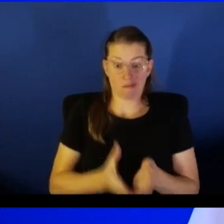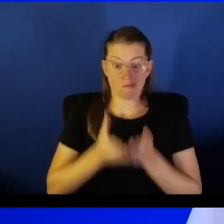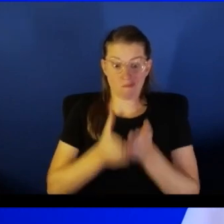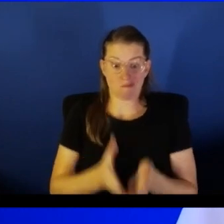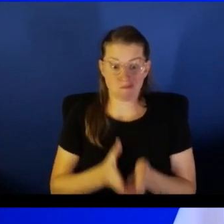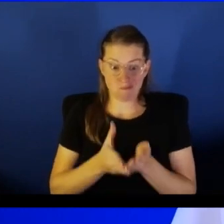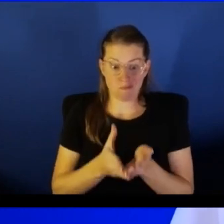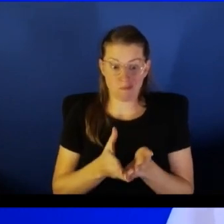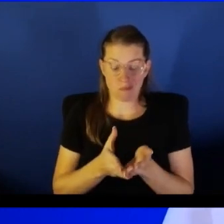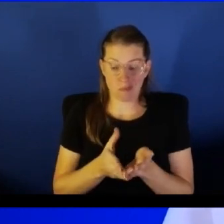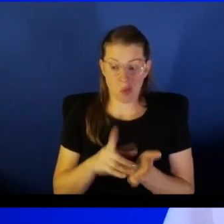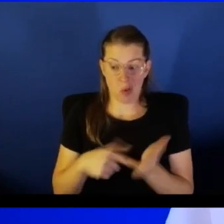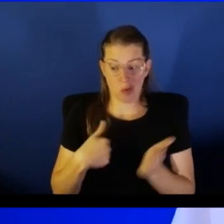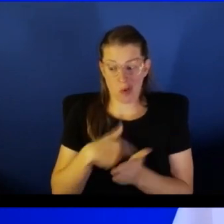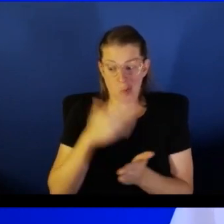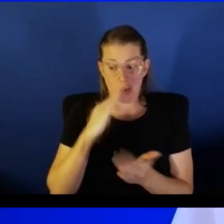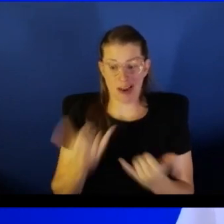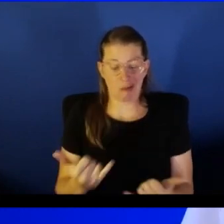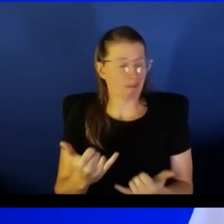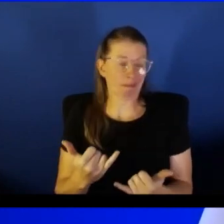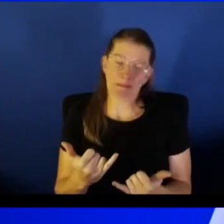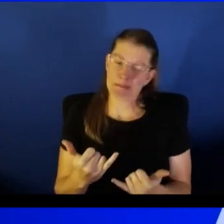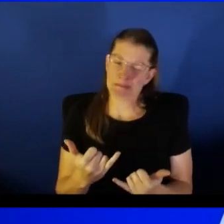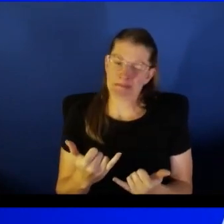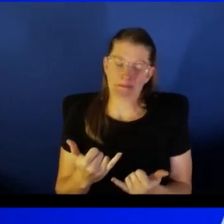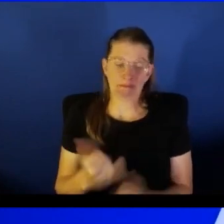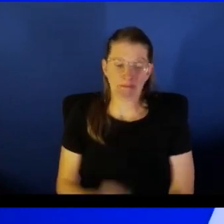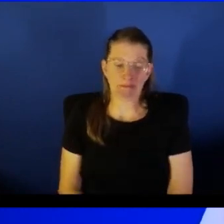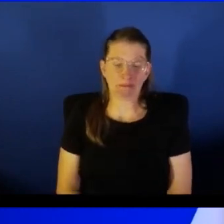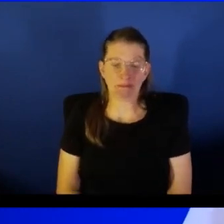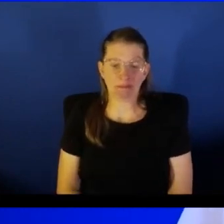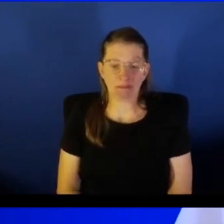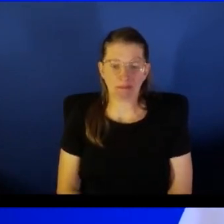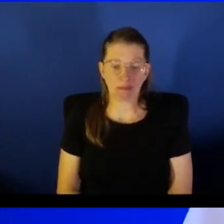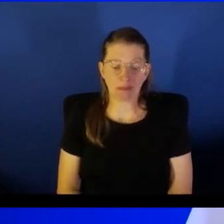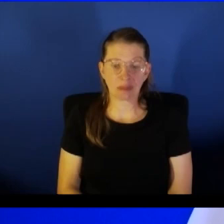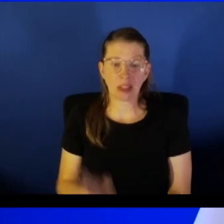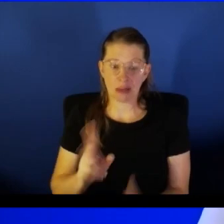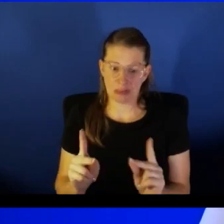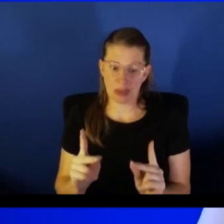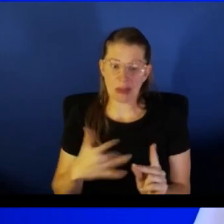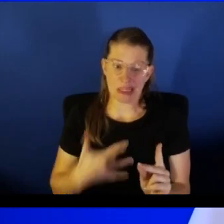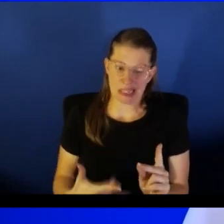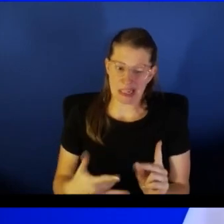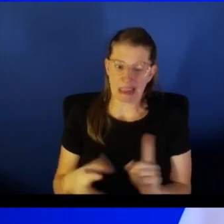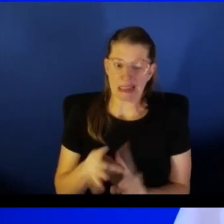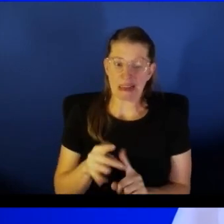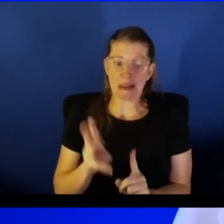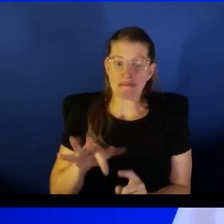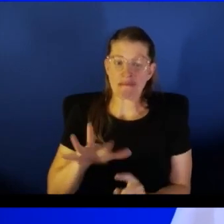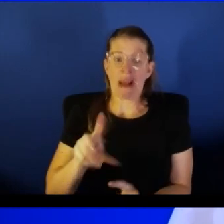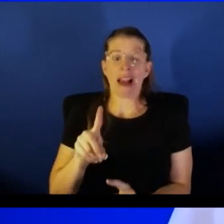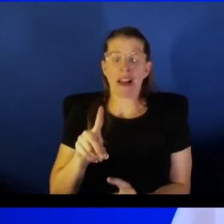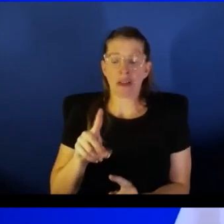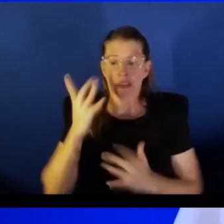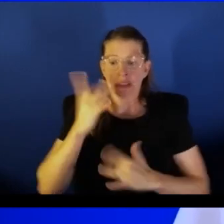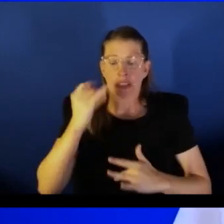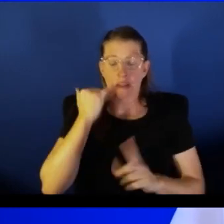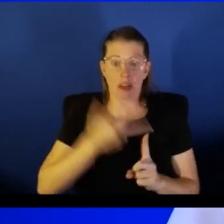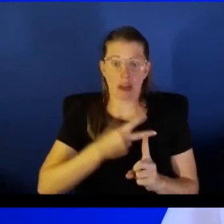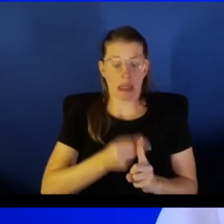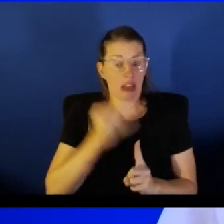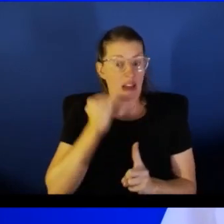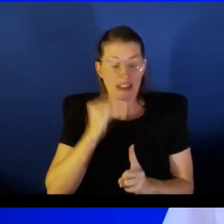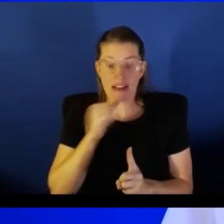what we know now, I think there's a pretty likelihood that people will get a mild disease if they've been immunized. If they haven't been immunized, then they should